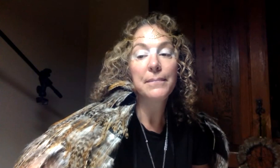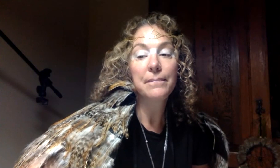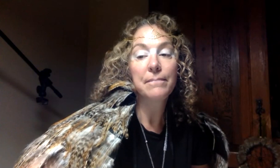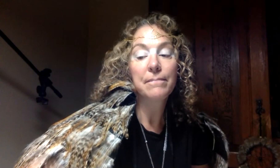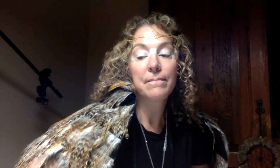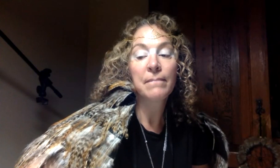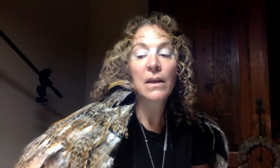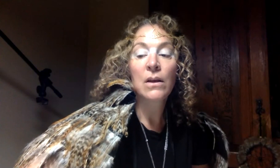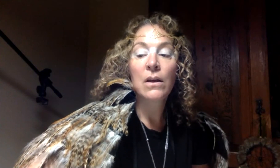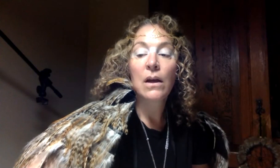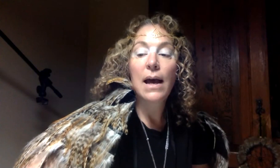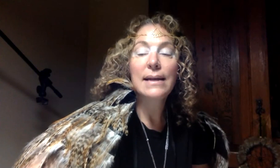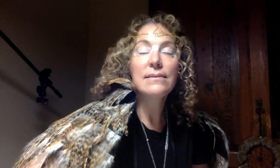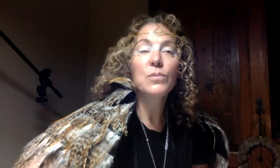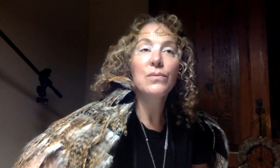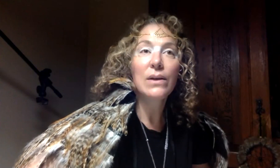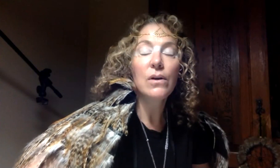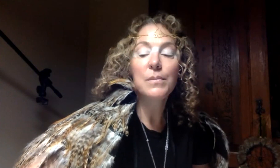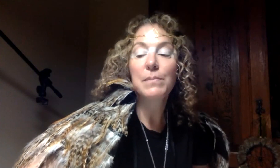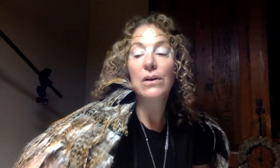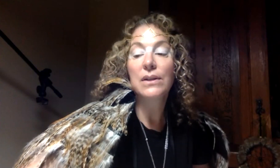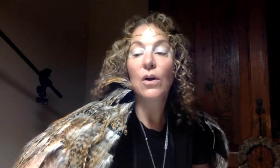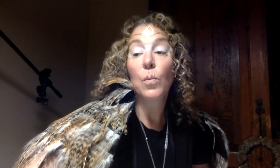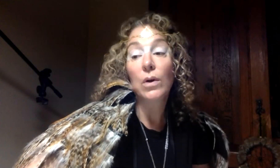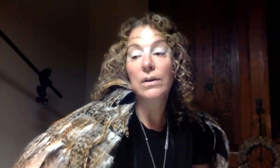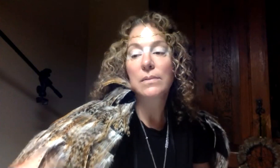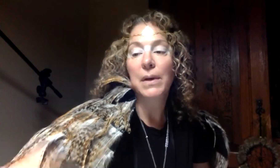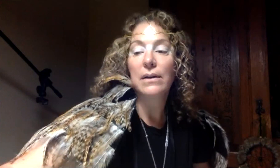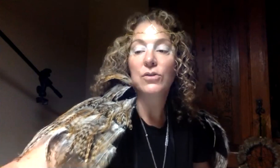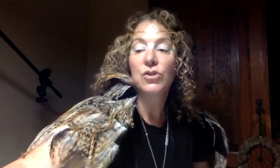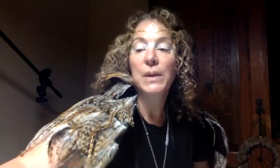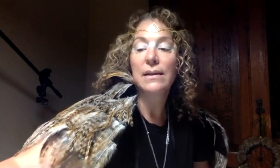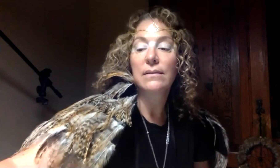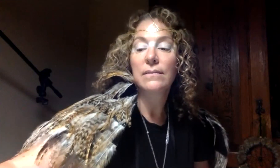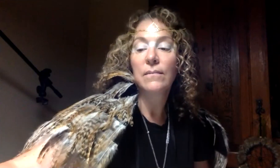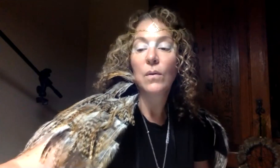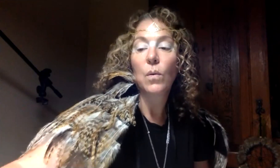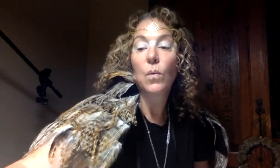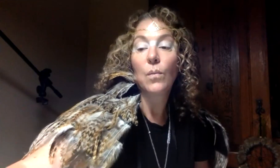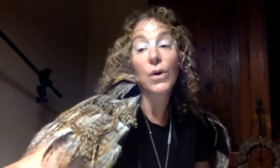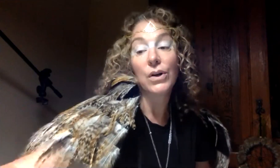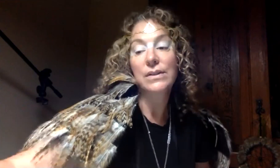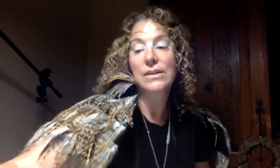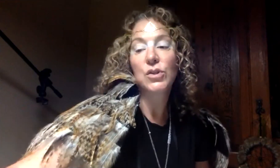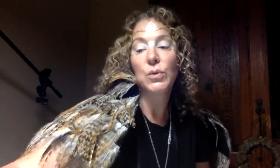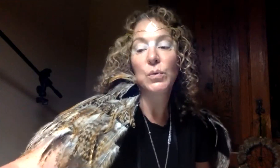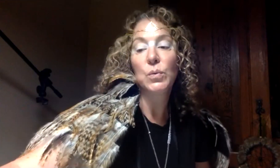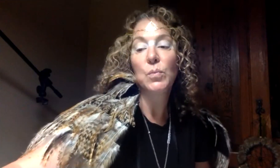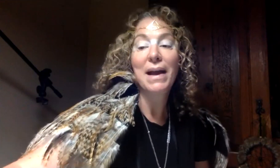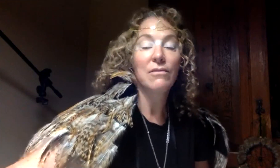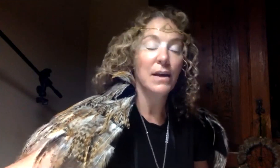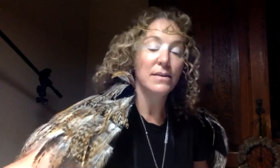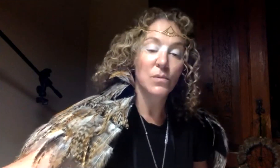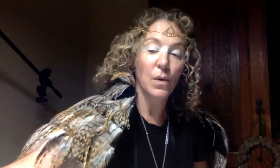with, I guess, well, they don't call them spells, they call them works, but you're doing works